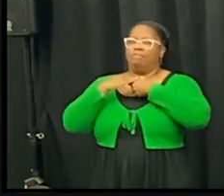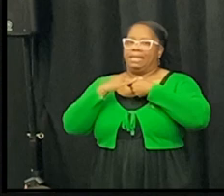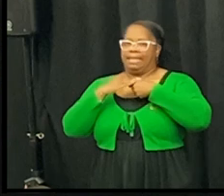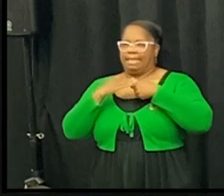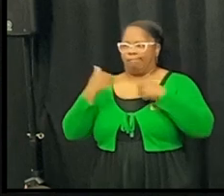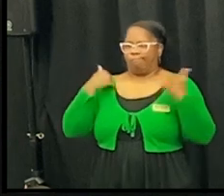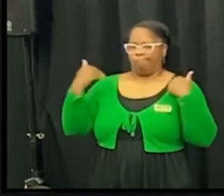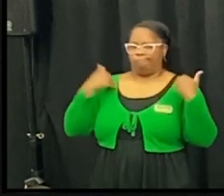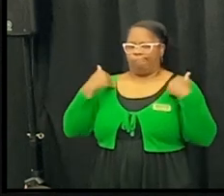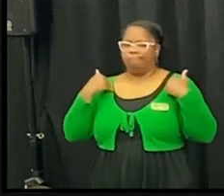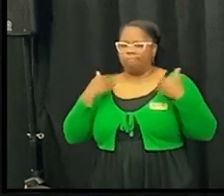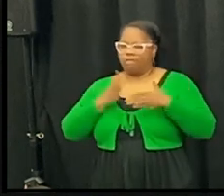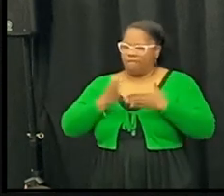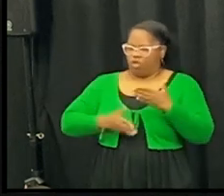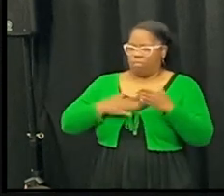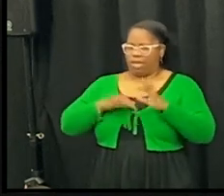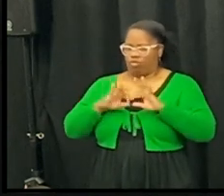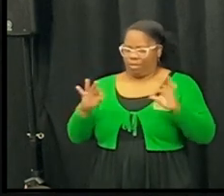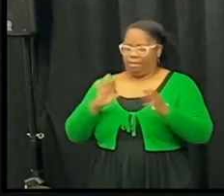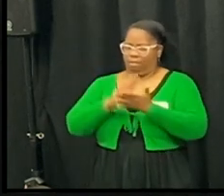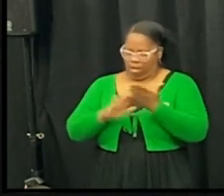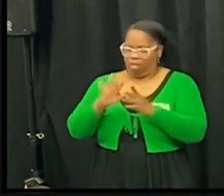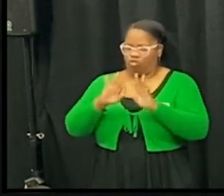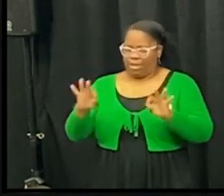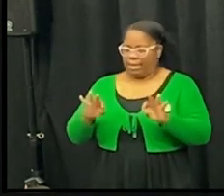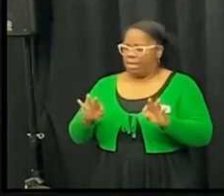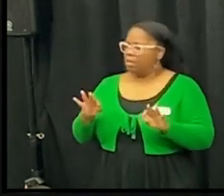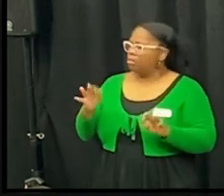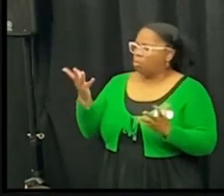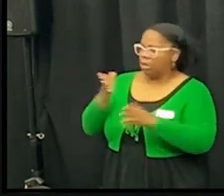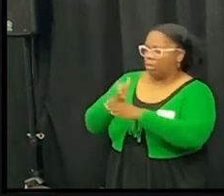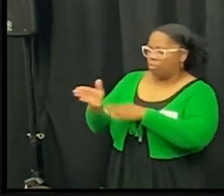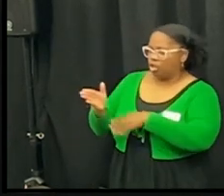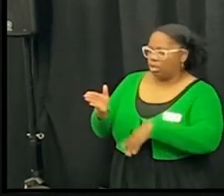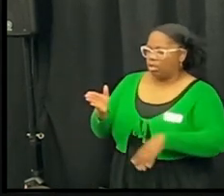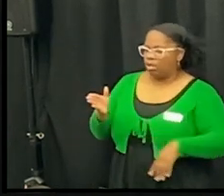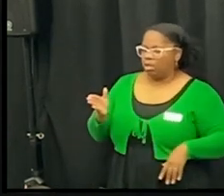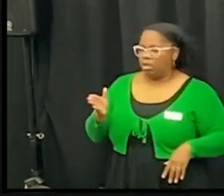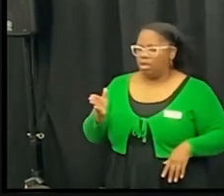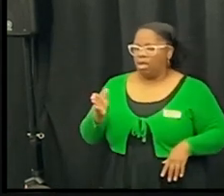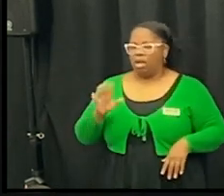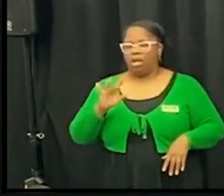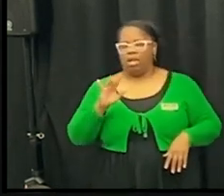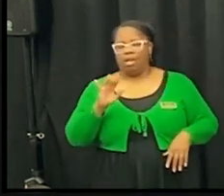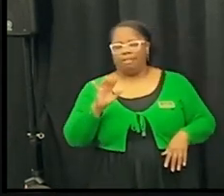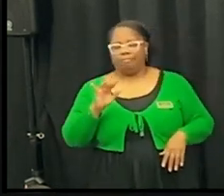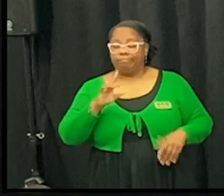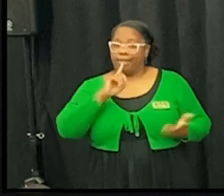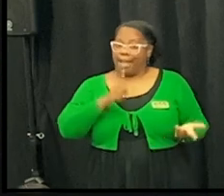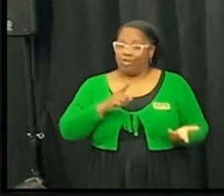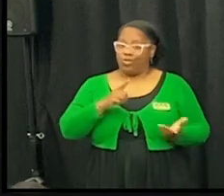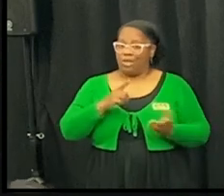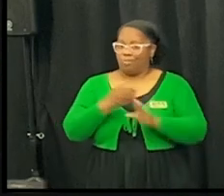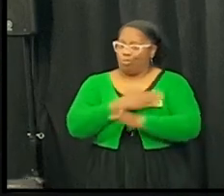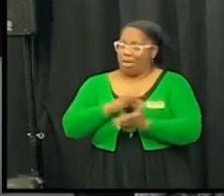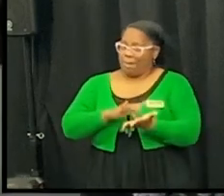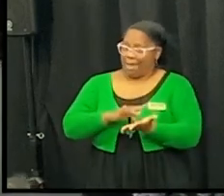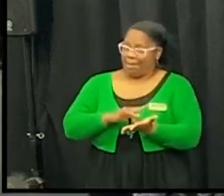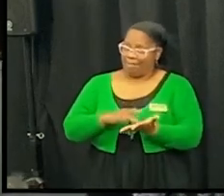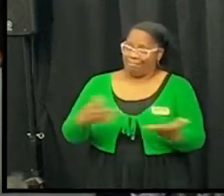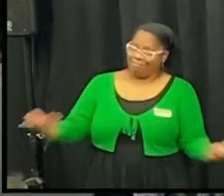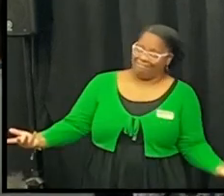a degree, like finish my degree, like college degree. Which was in subject? I was actually in pre-med, long